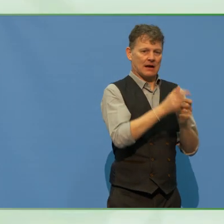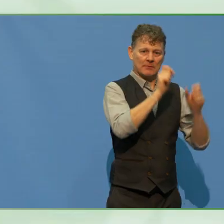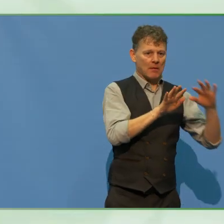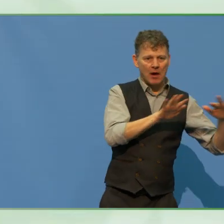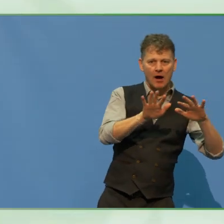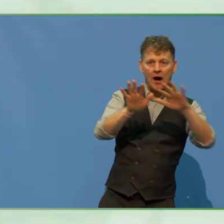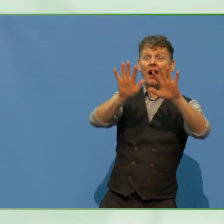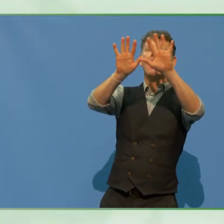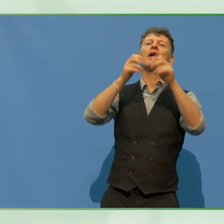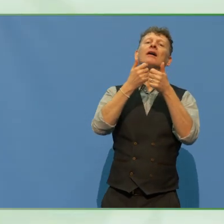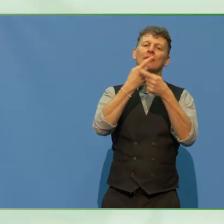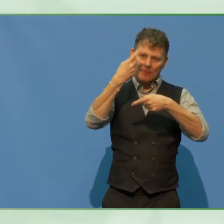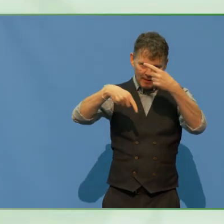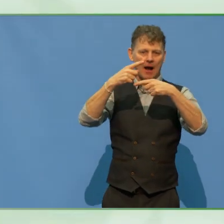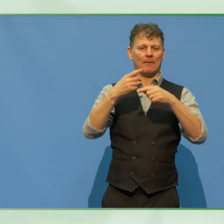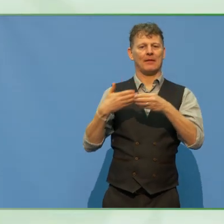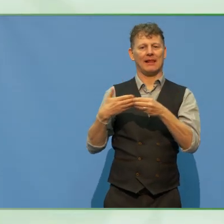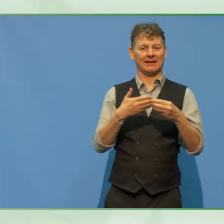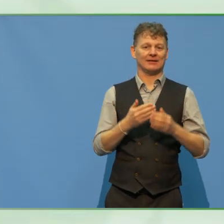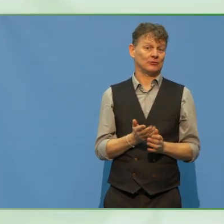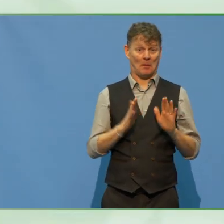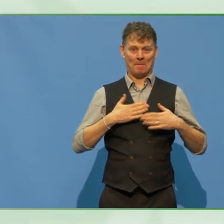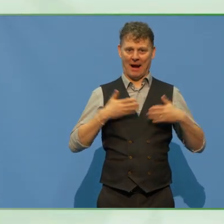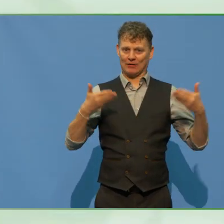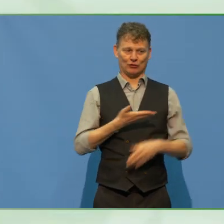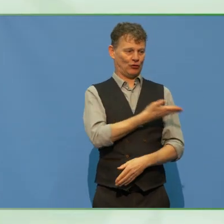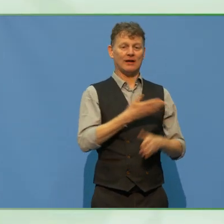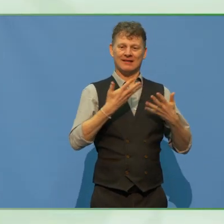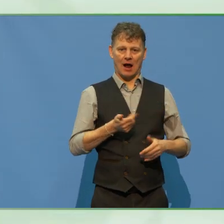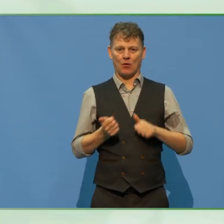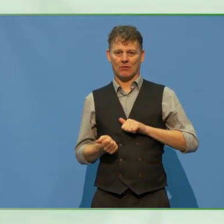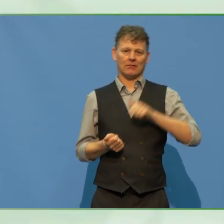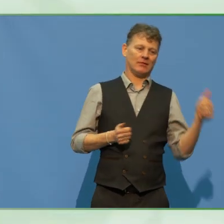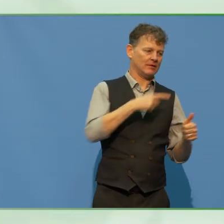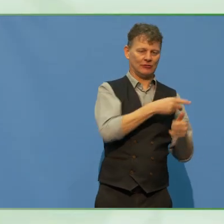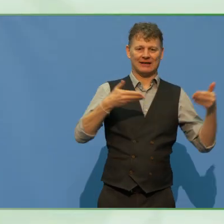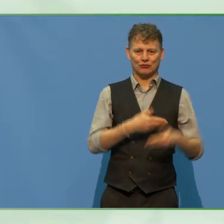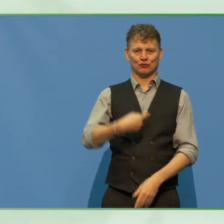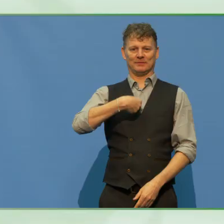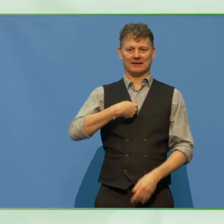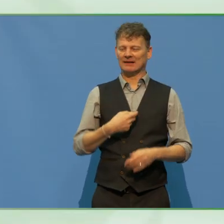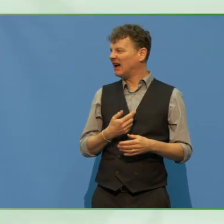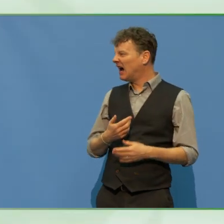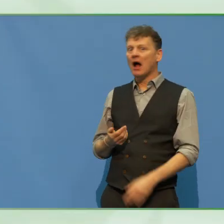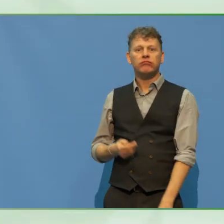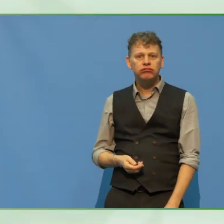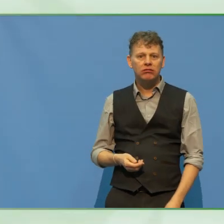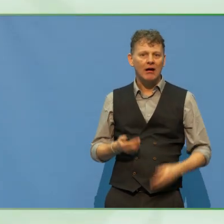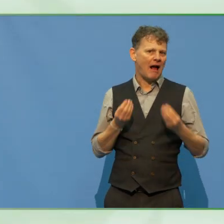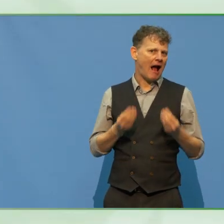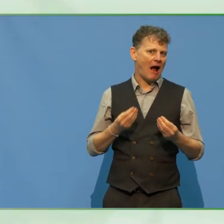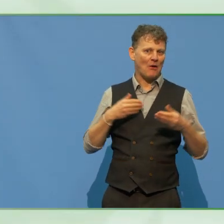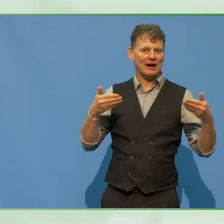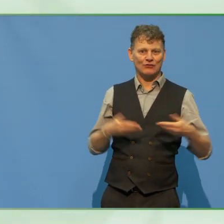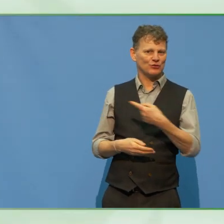are architecting that every day. So that's my introduction. Your turn. All right. My goodness, I can't do better than that. So